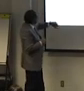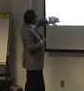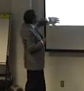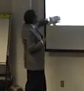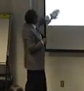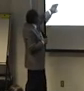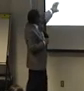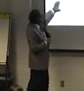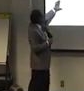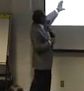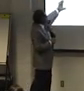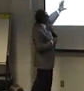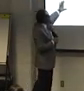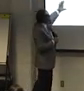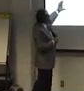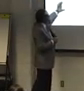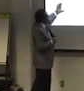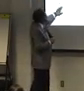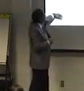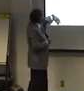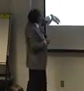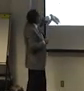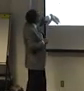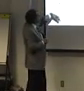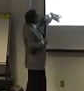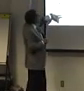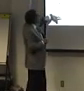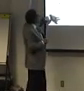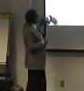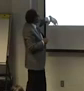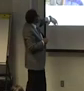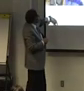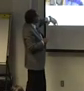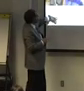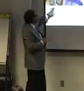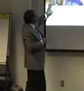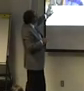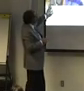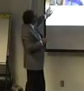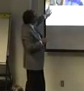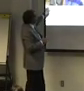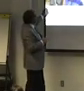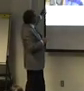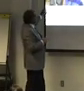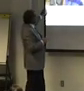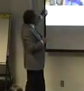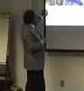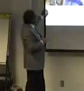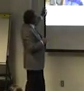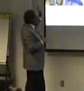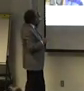engineeringhealth.ca/PAC2022, and you can see the full conference there. You can see full recordings. We